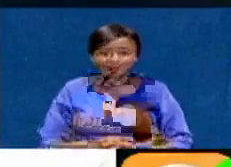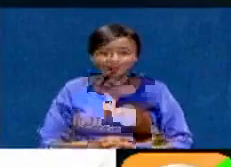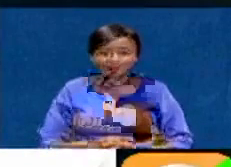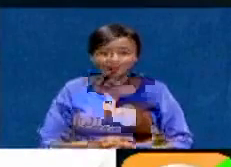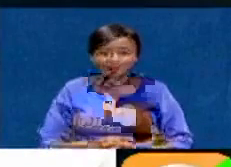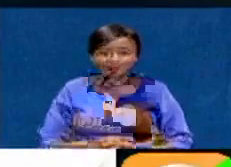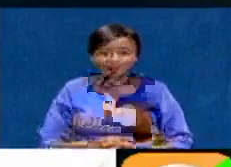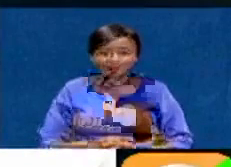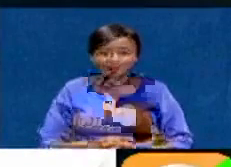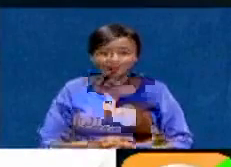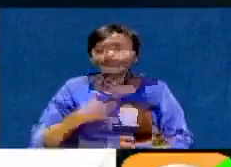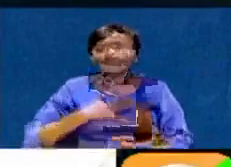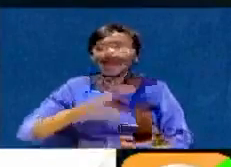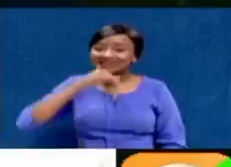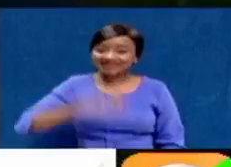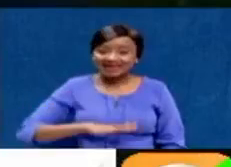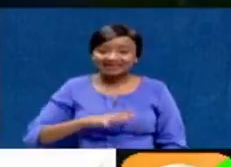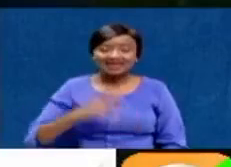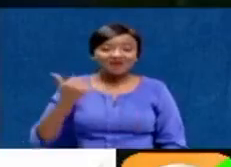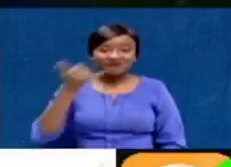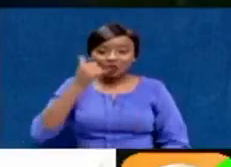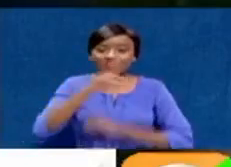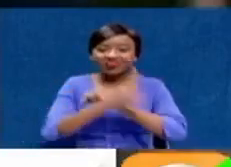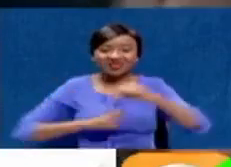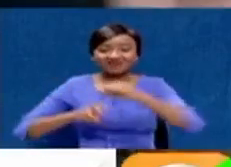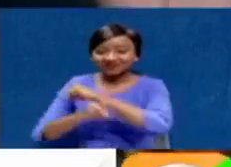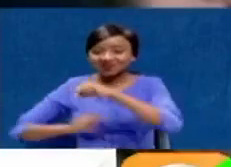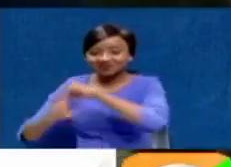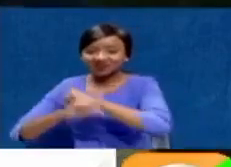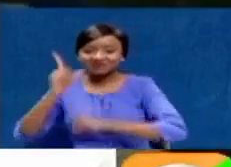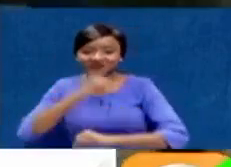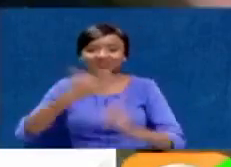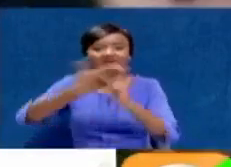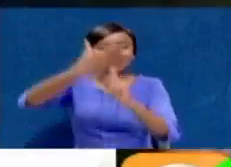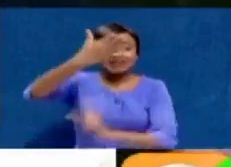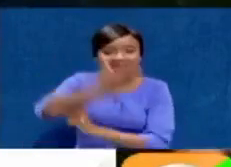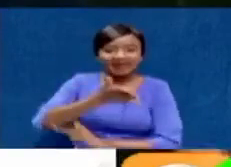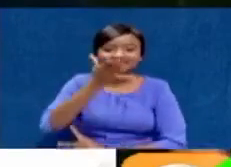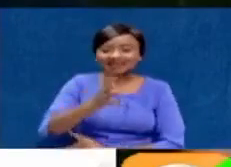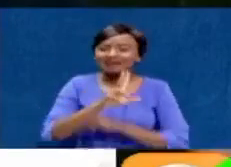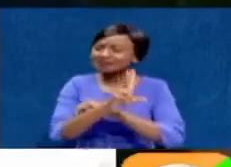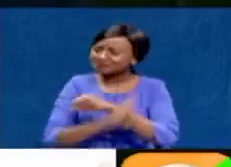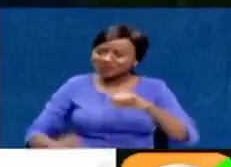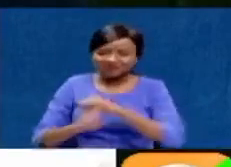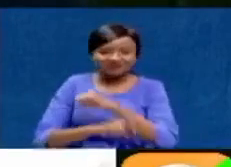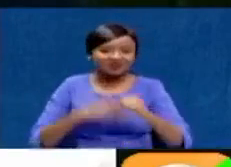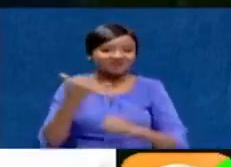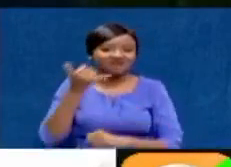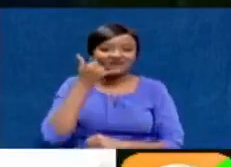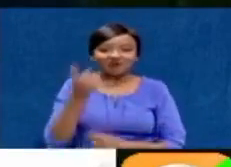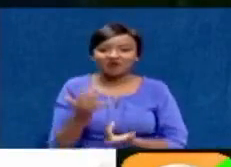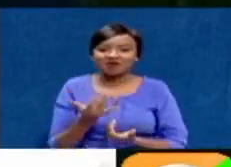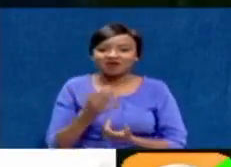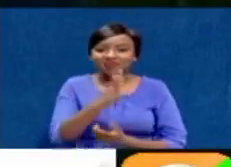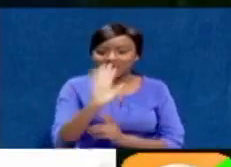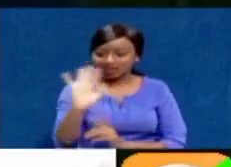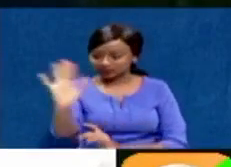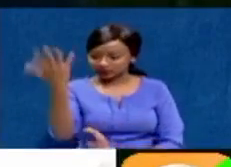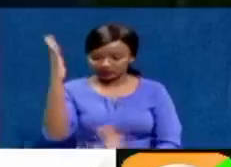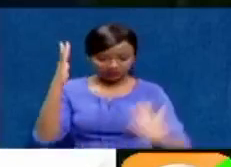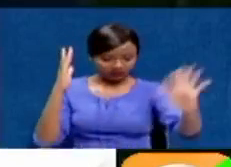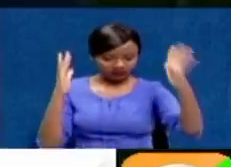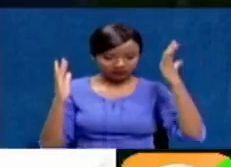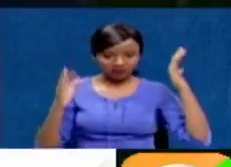Anafanya snatch simu. Juu hata kwa ile daraja ya Marisaba bado wana snatch ingi. Mahali pana kuanga na miti mbili.